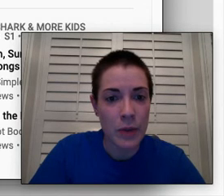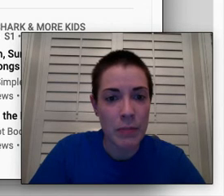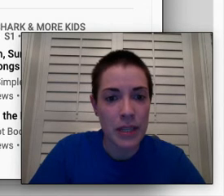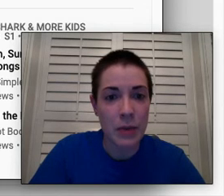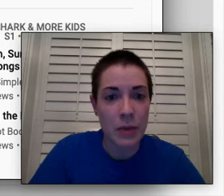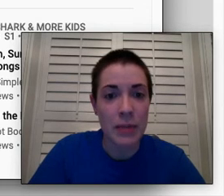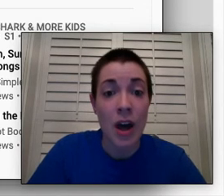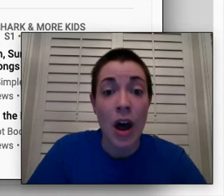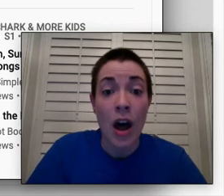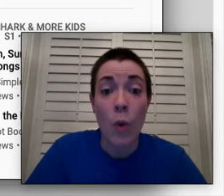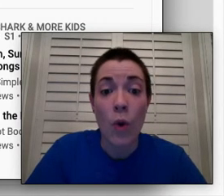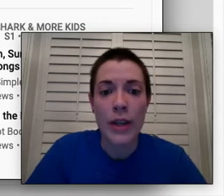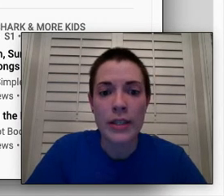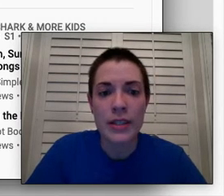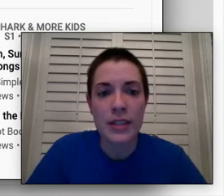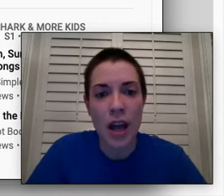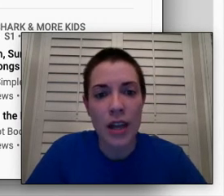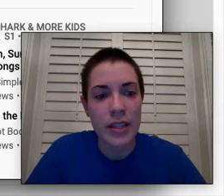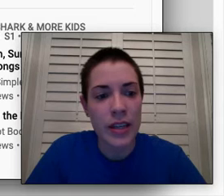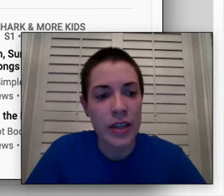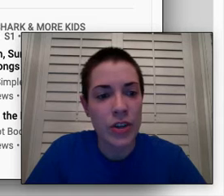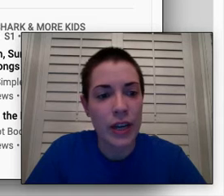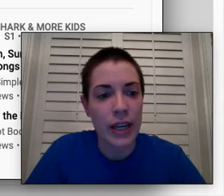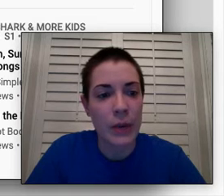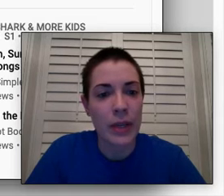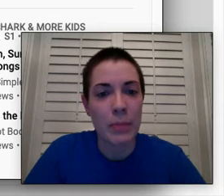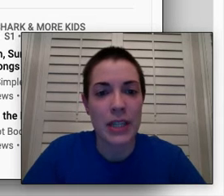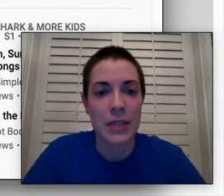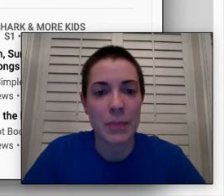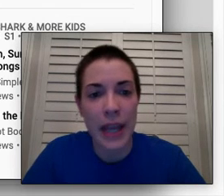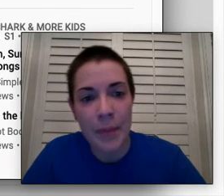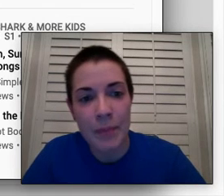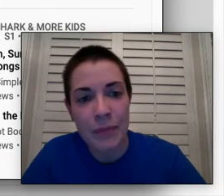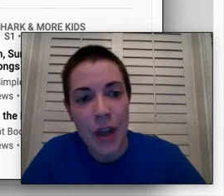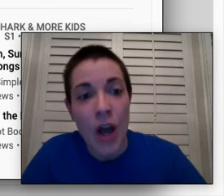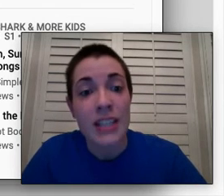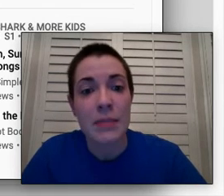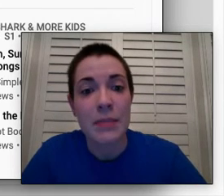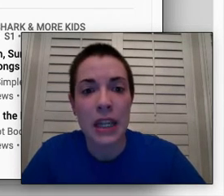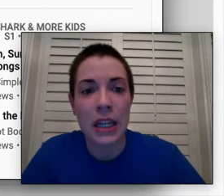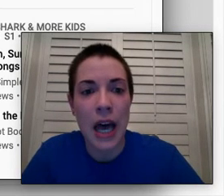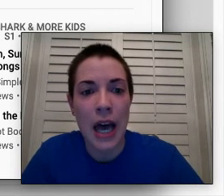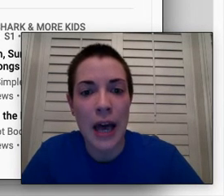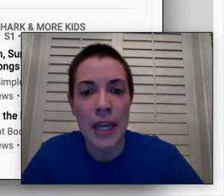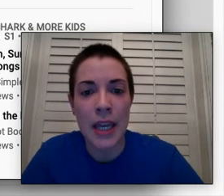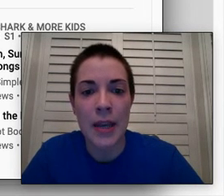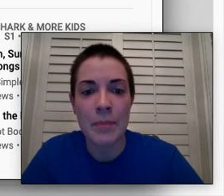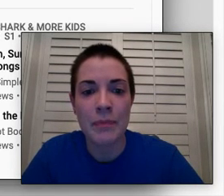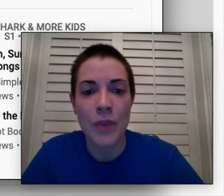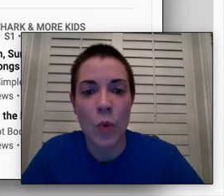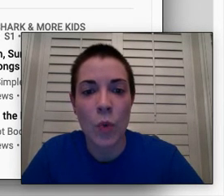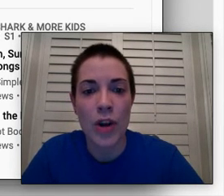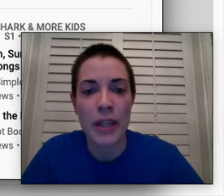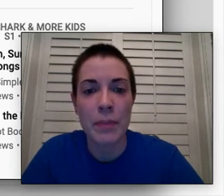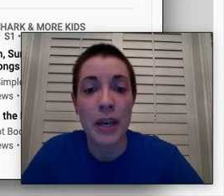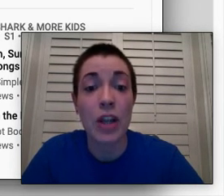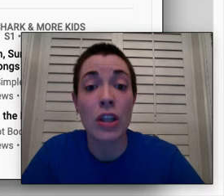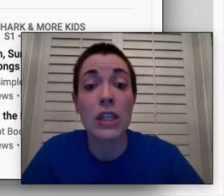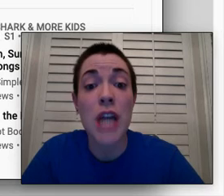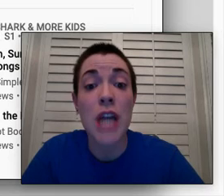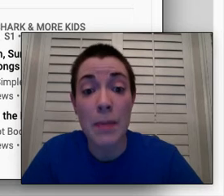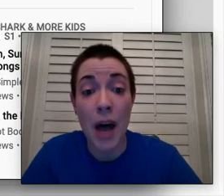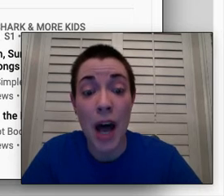did we miss? Did we miss one sausage? Okay, now we can press play. Some salami, watermelon,